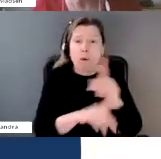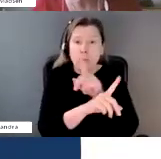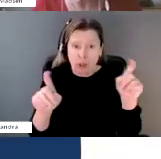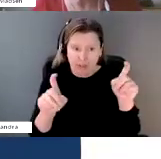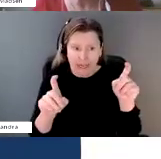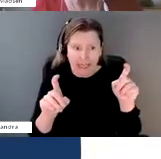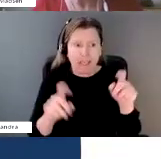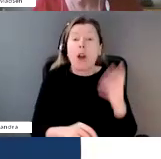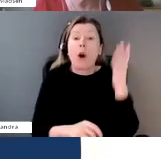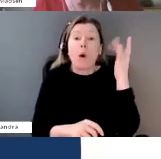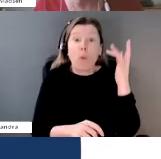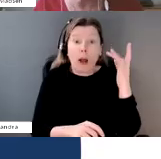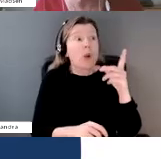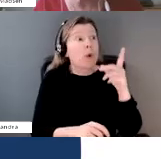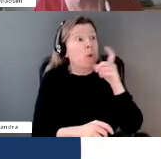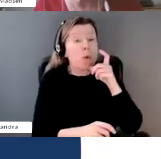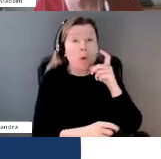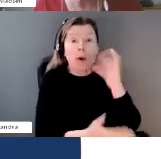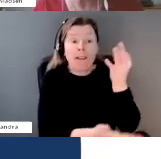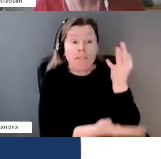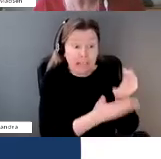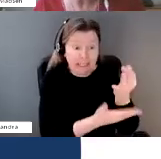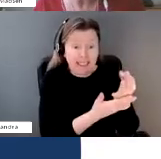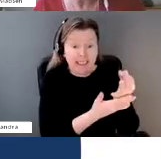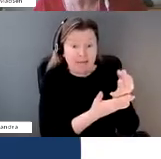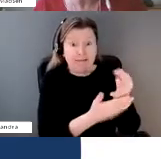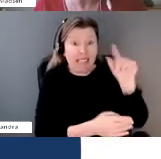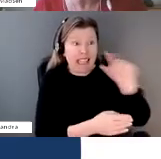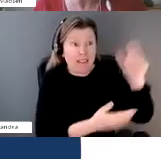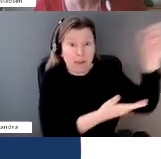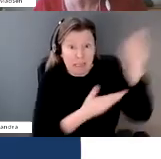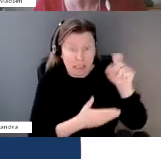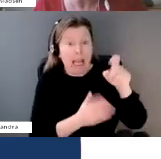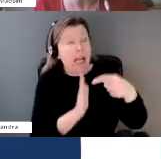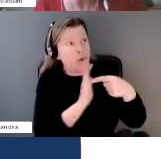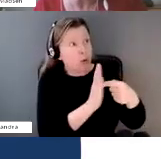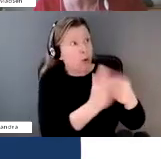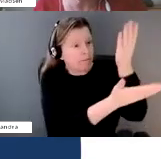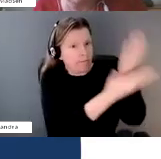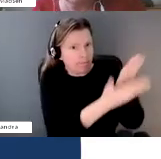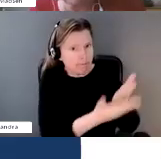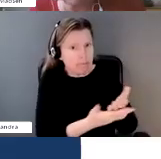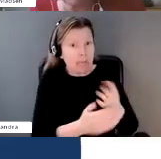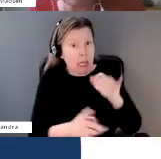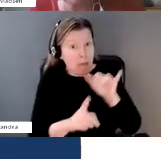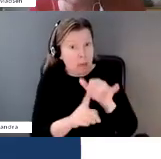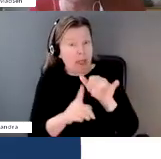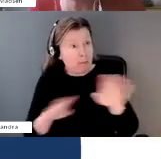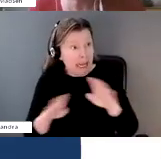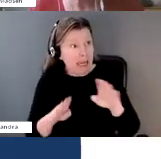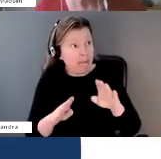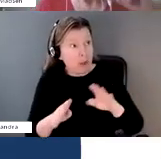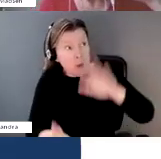and funded by SSHRC and NSERC. So we had to also demonstrate whether or not bullying behavior was